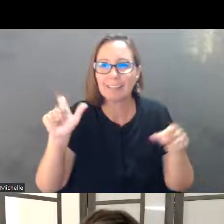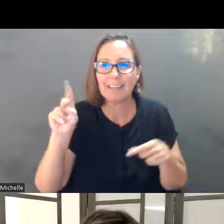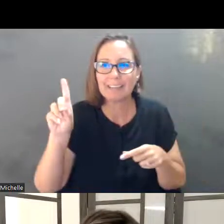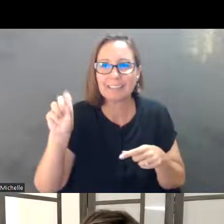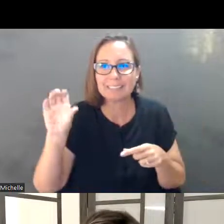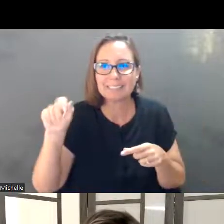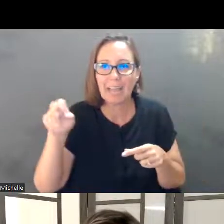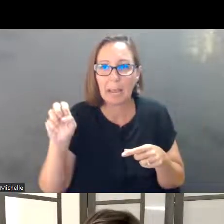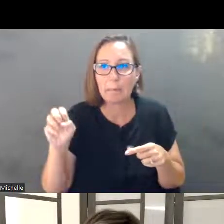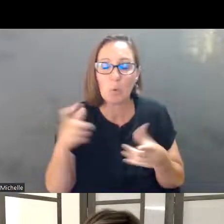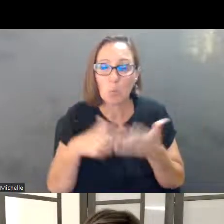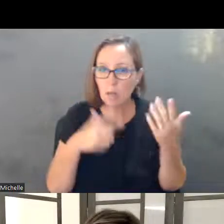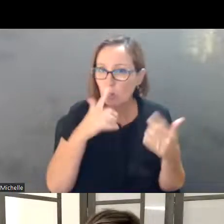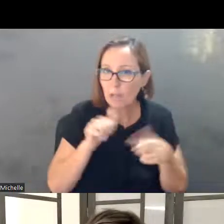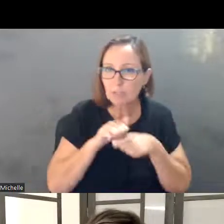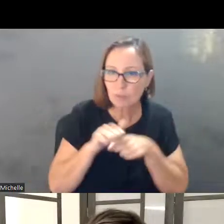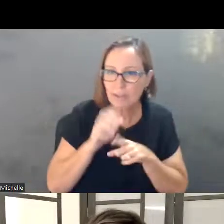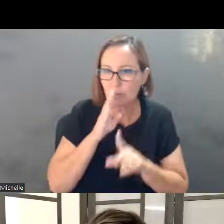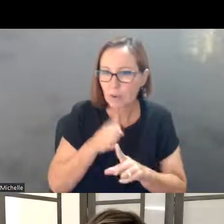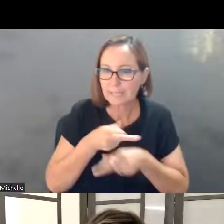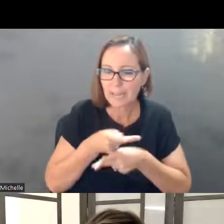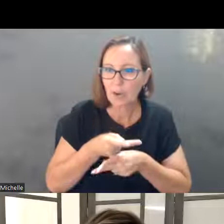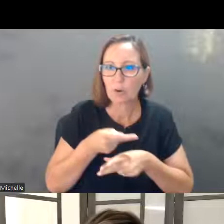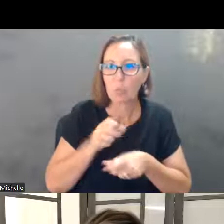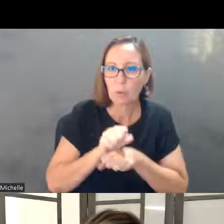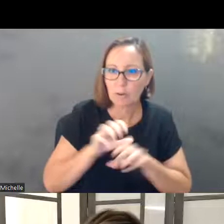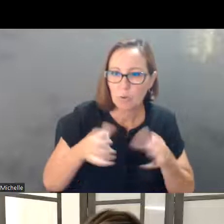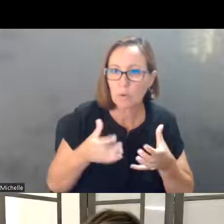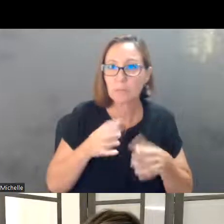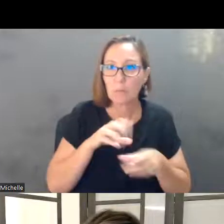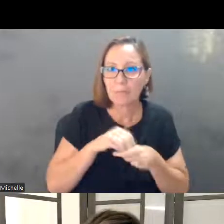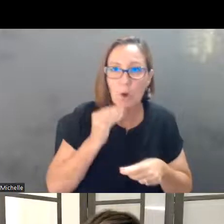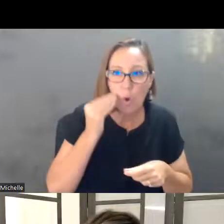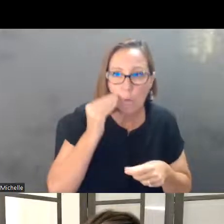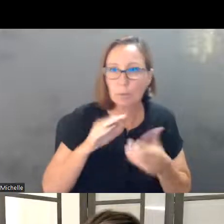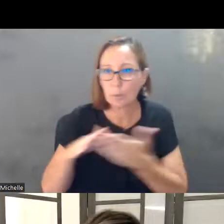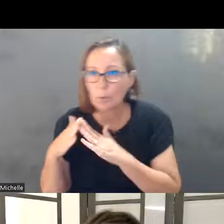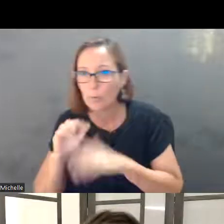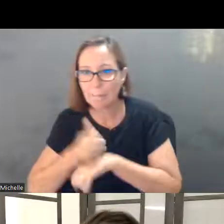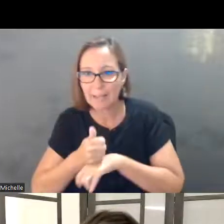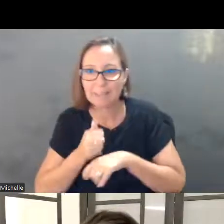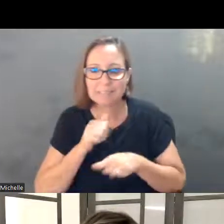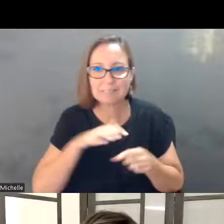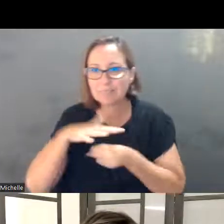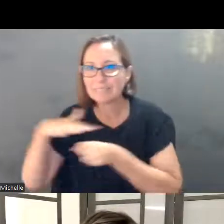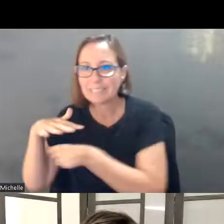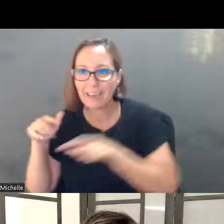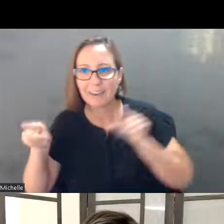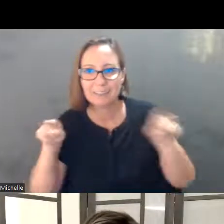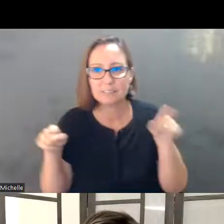direct care workforce within those home and community-based settings that Renita pointed to earlier in her